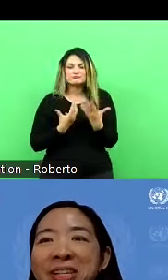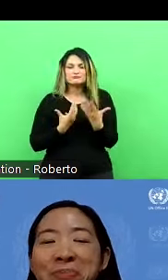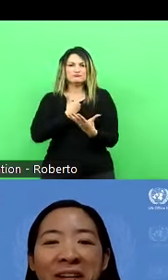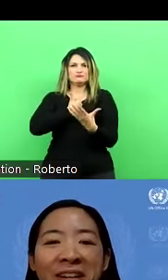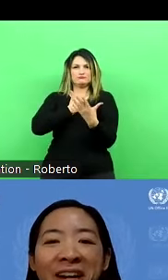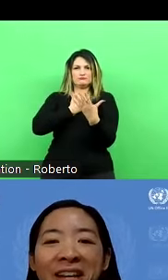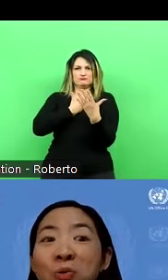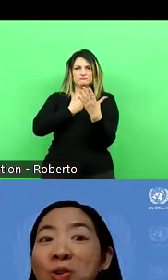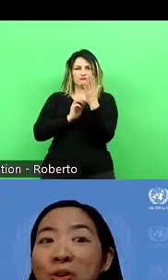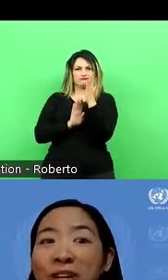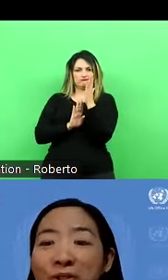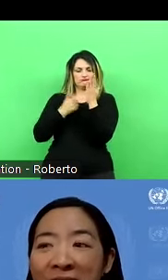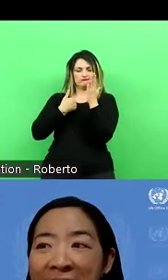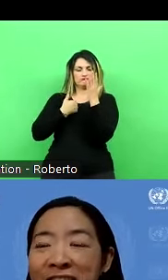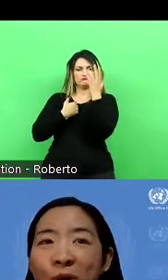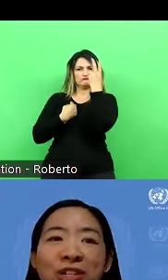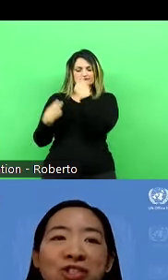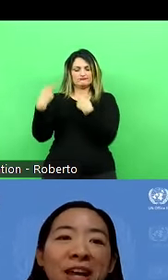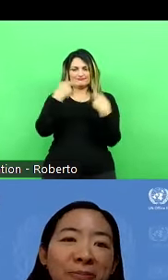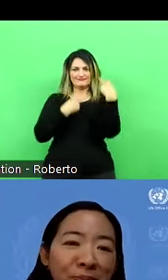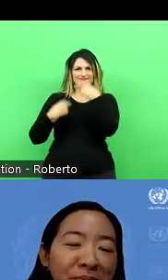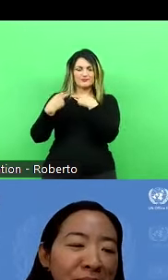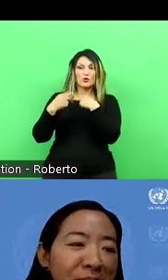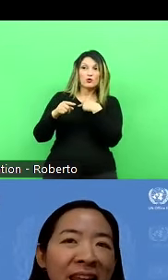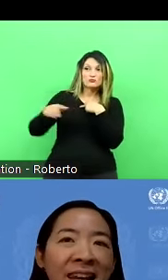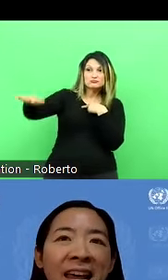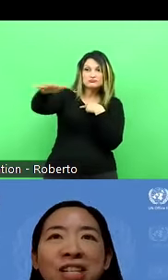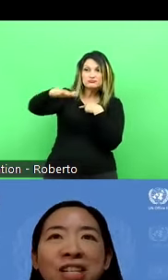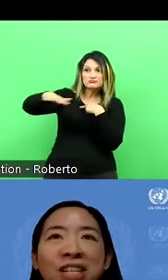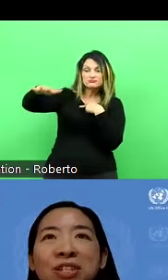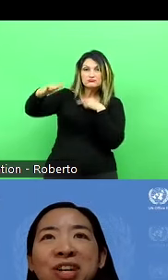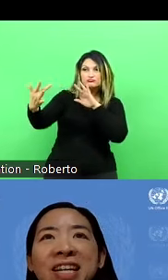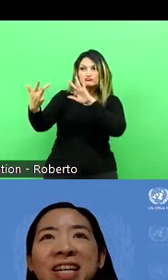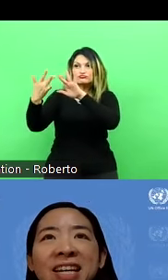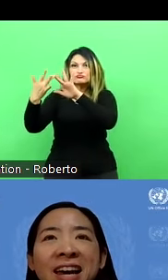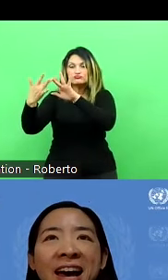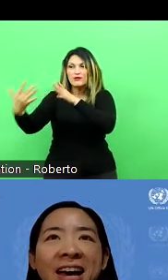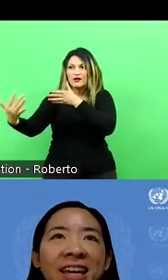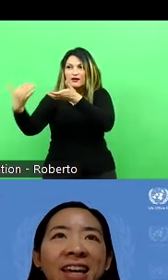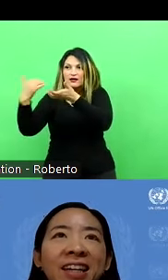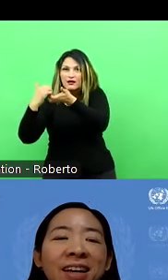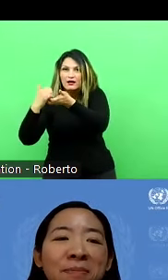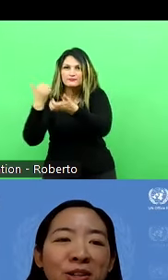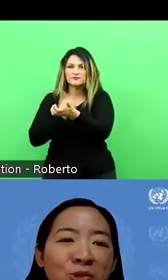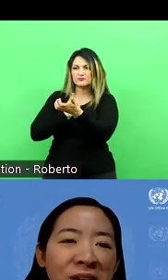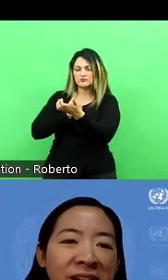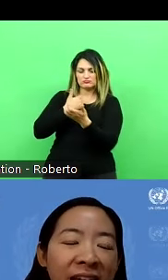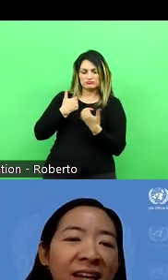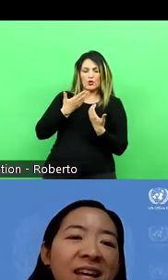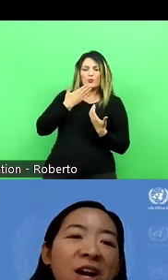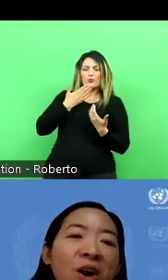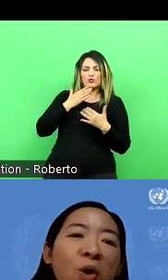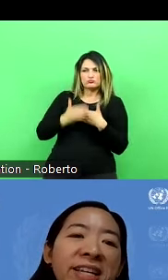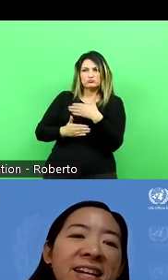the leaderboard here, and then we'll go into the last question. Last question is asking a multiple choice